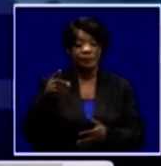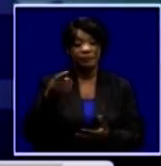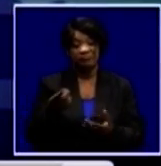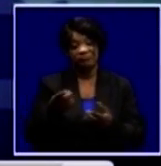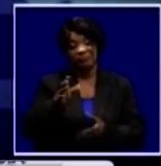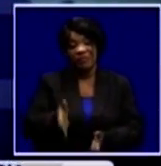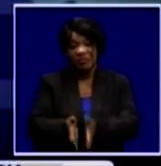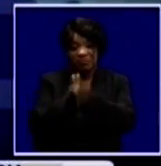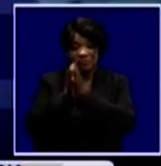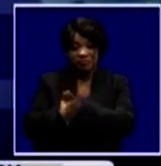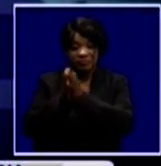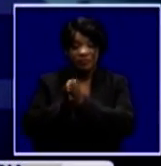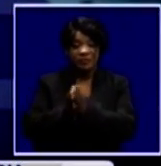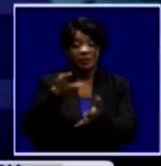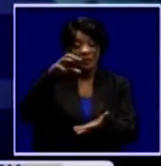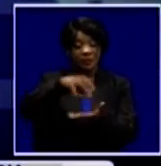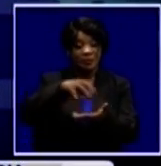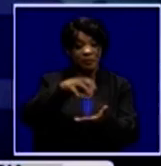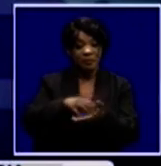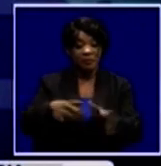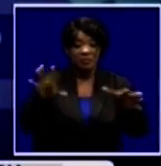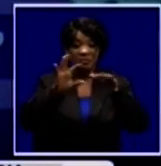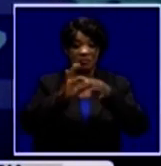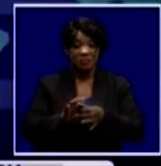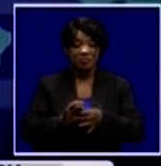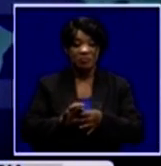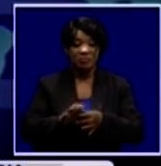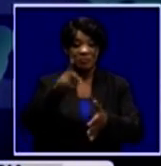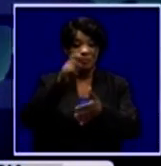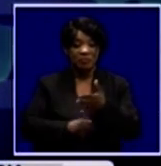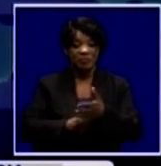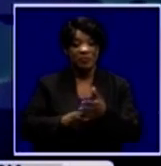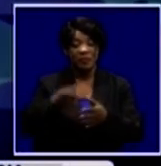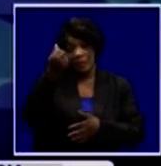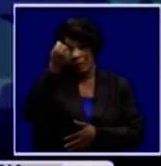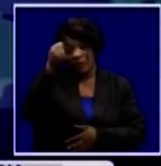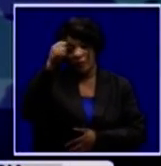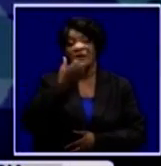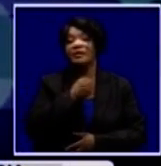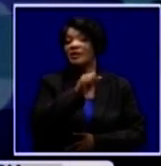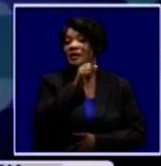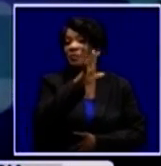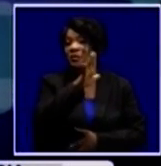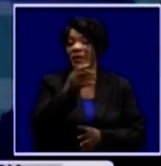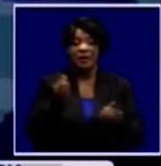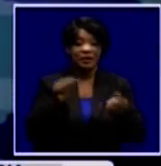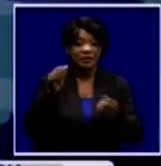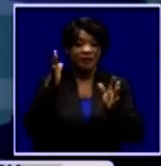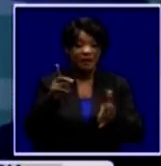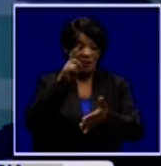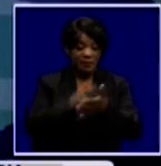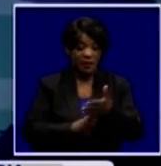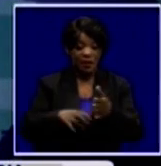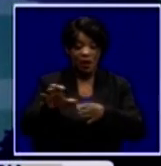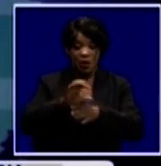preliminary inquiry in a matter where he has been jointly charged with a Chililabombwe-based taxi driver for stealing copper cathodes